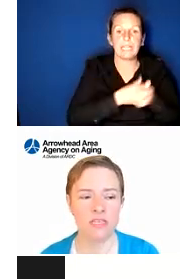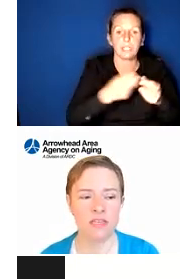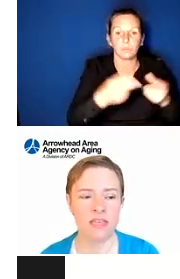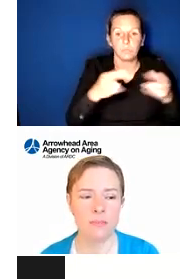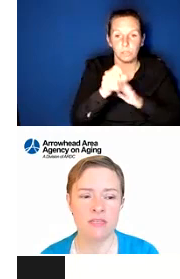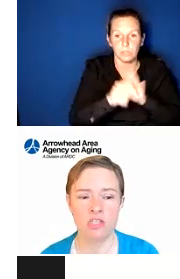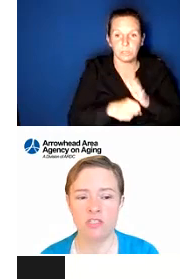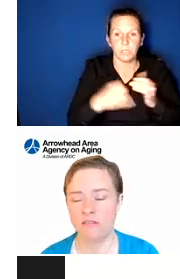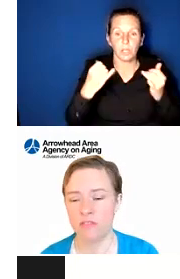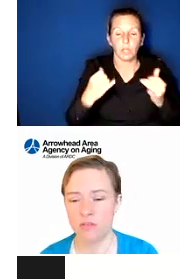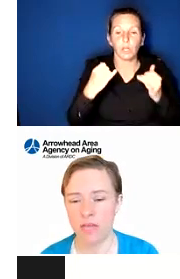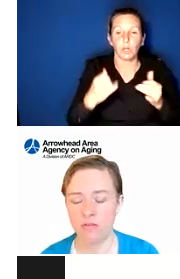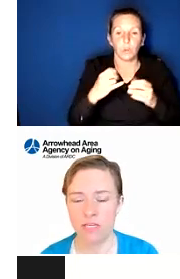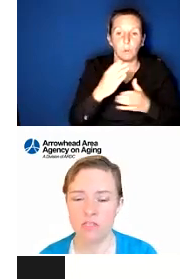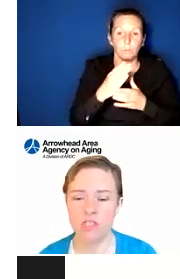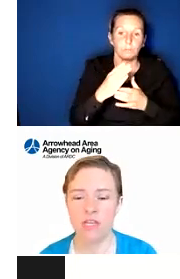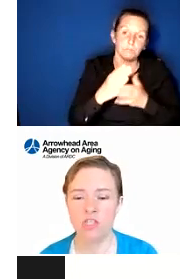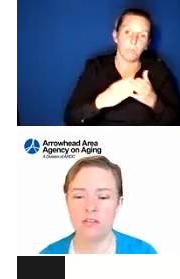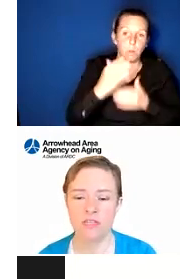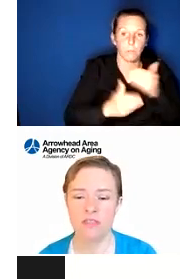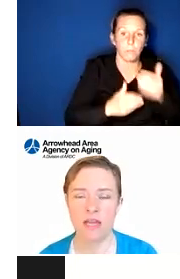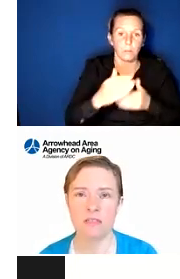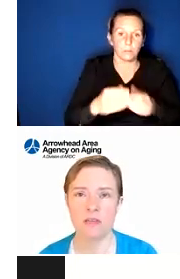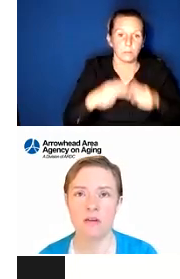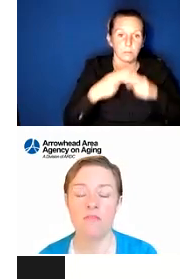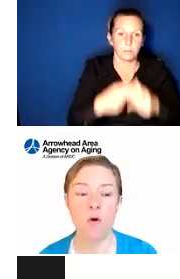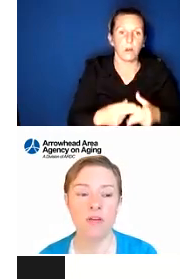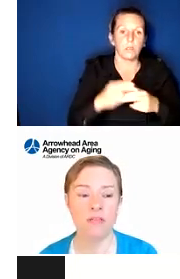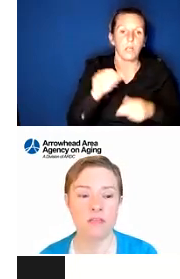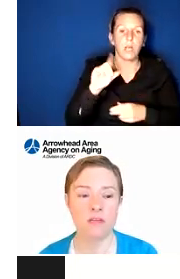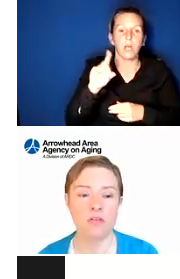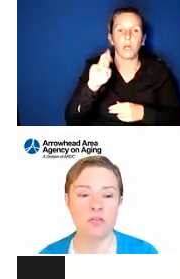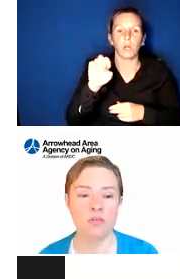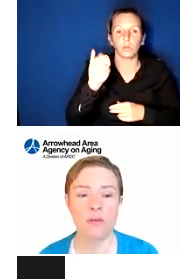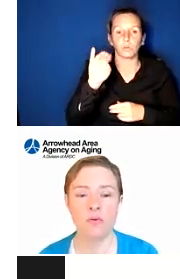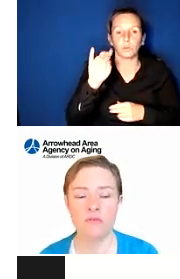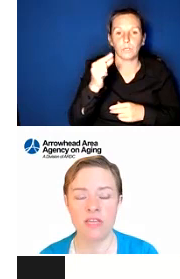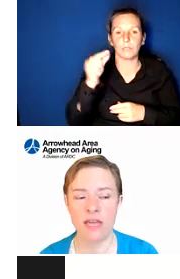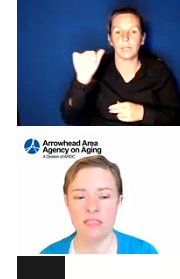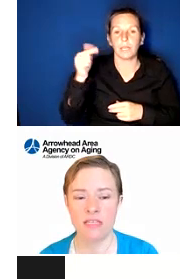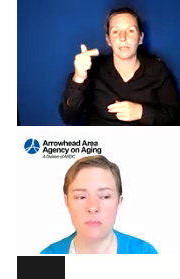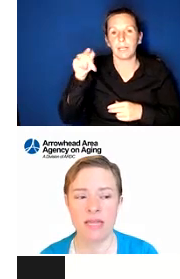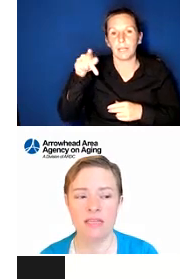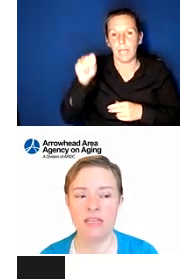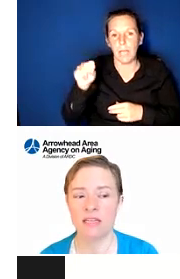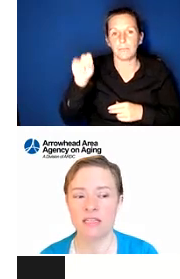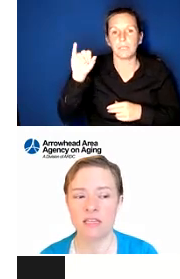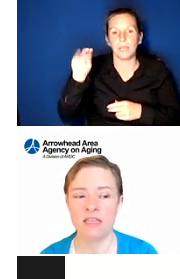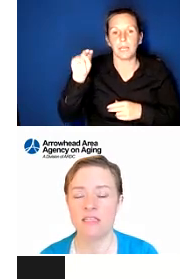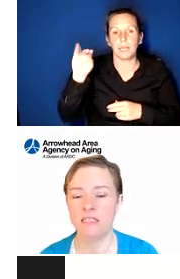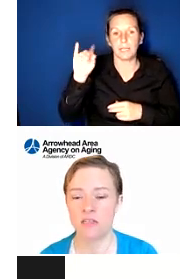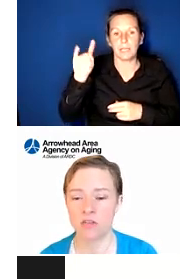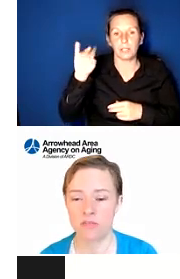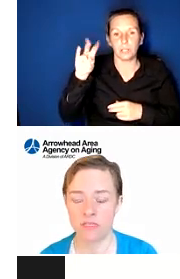the Addressing Gaps Initiative. And so that really has kind of shifted that focus to improving access by